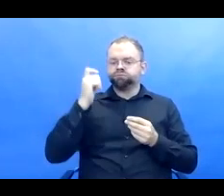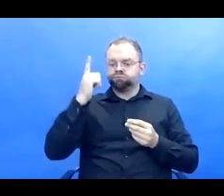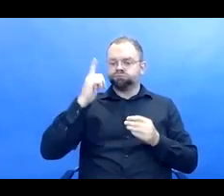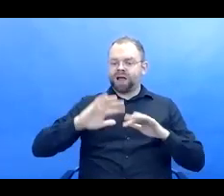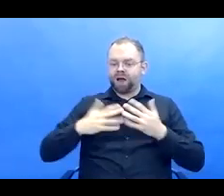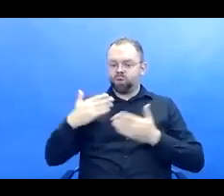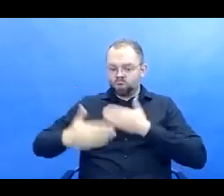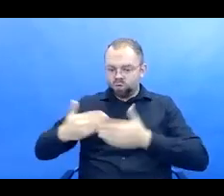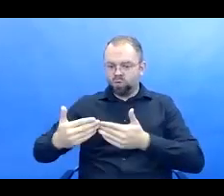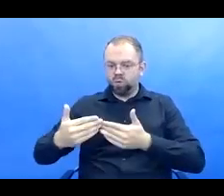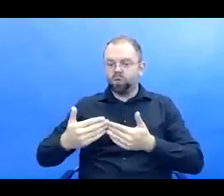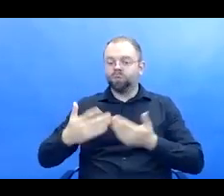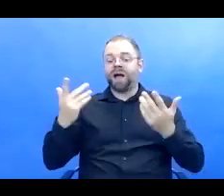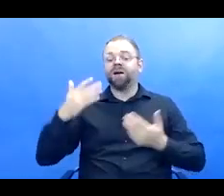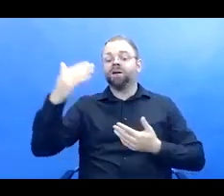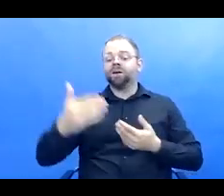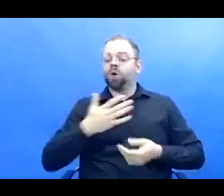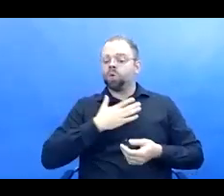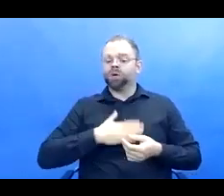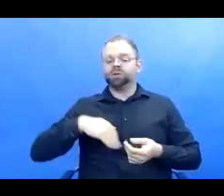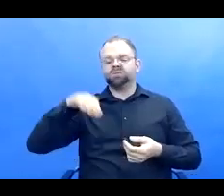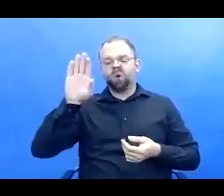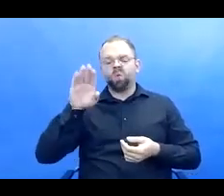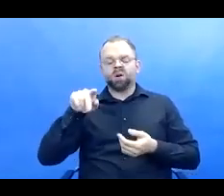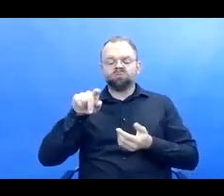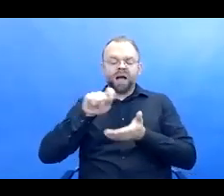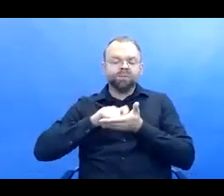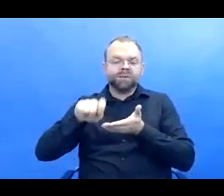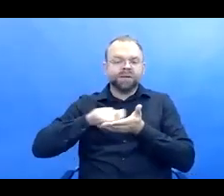disabilities. So it's already